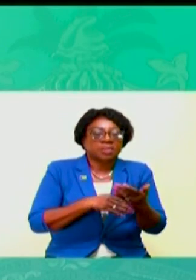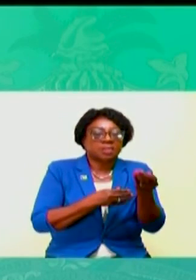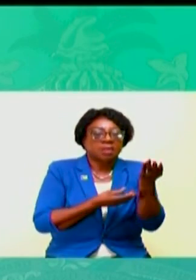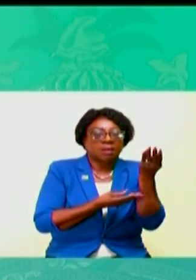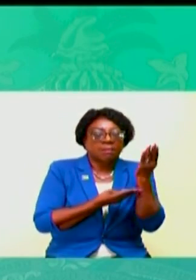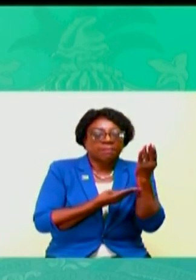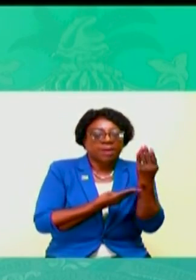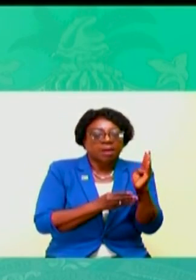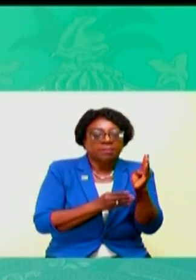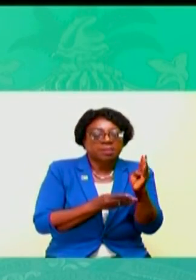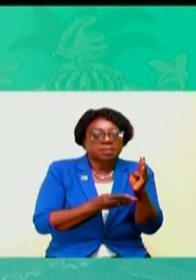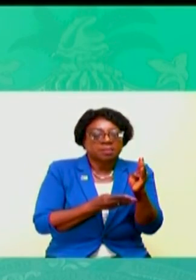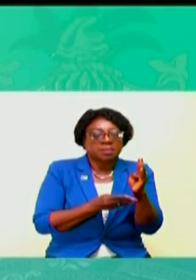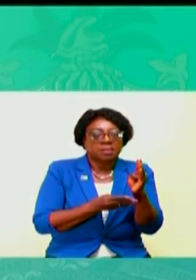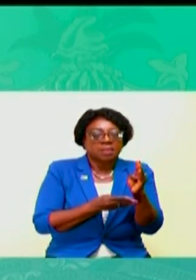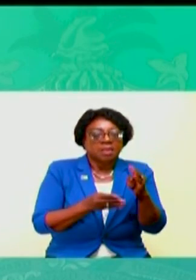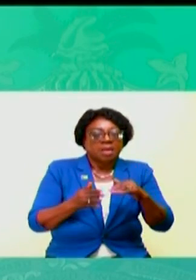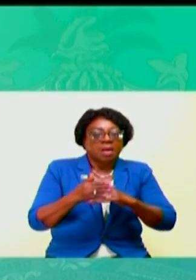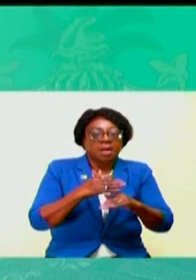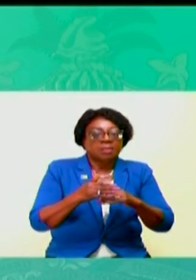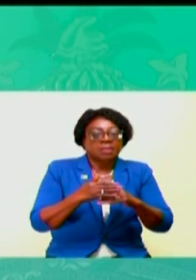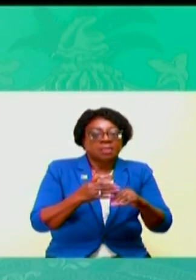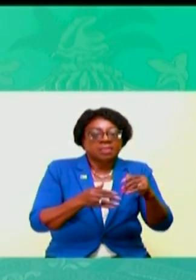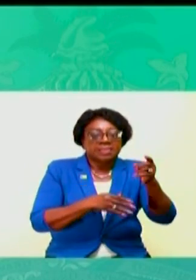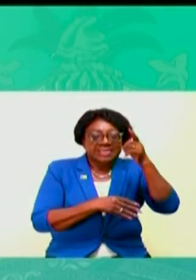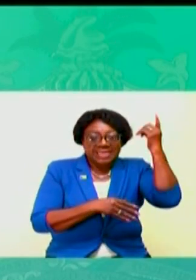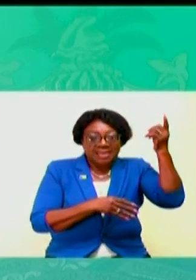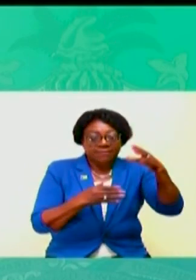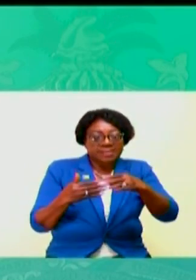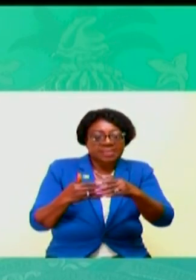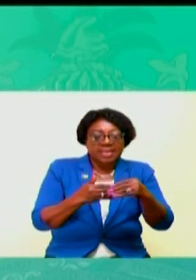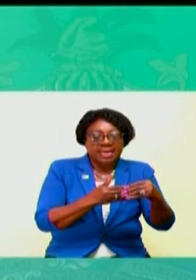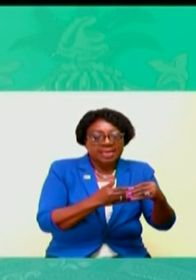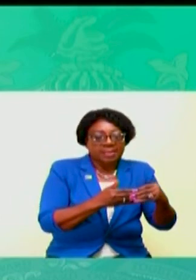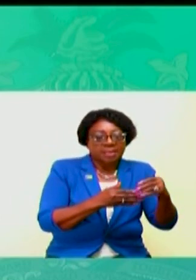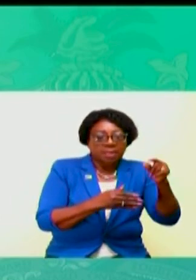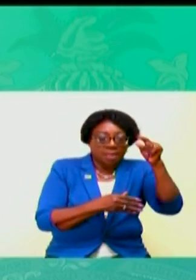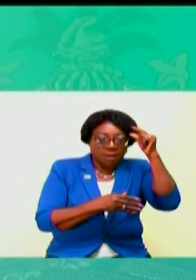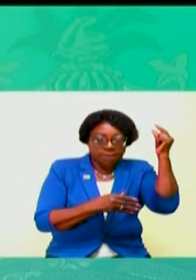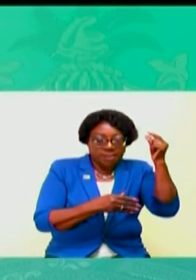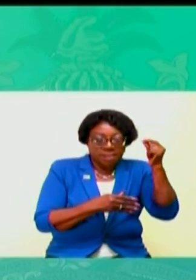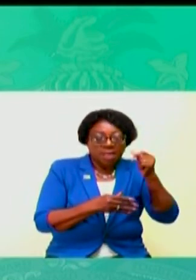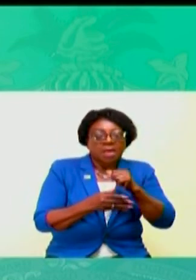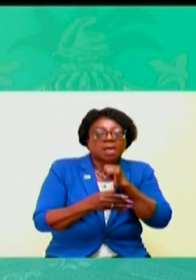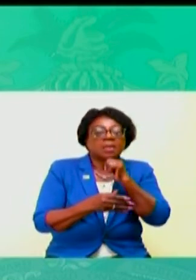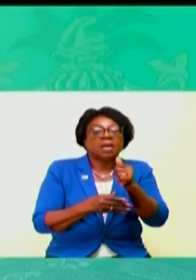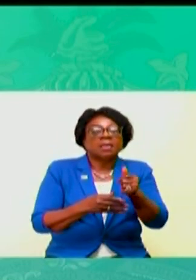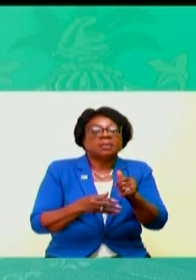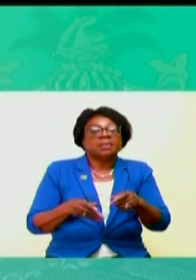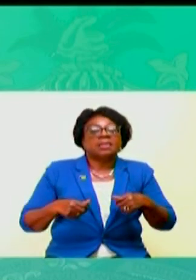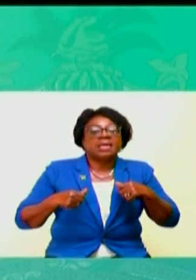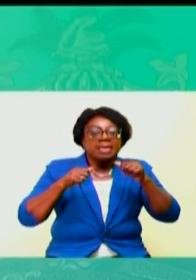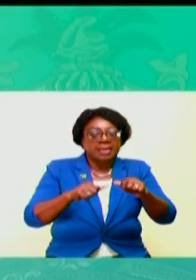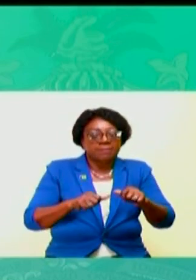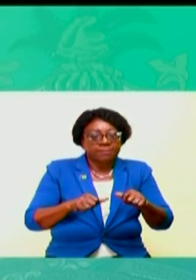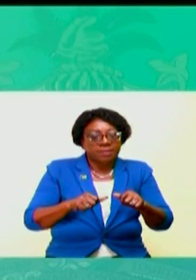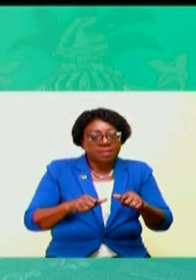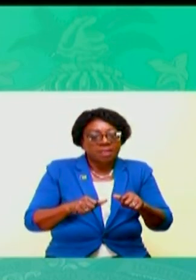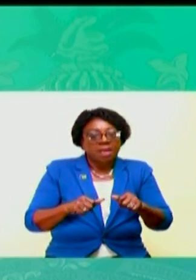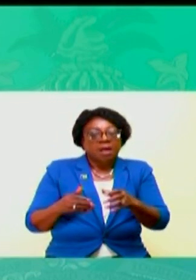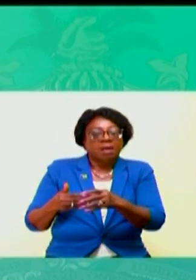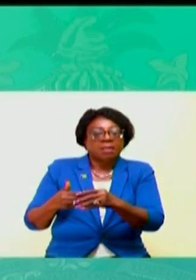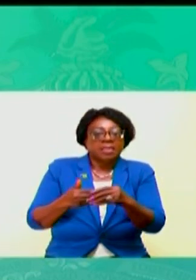importantly, under this Davis-led administration and under the able and competent authority of the